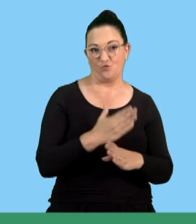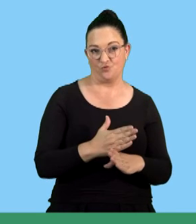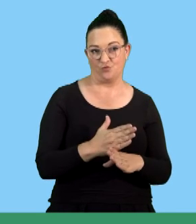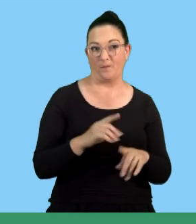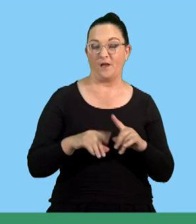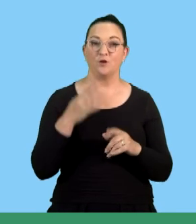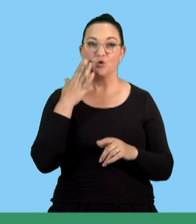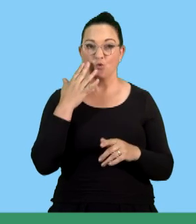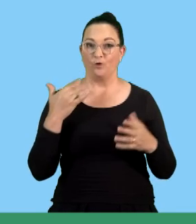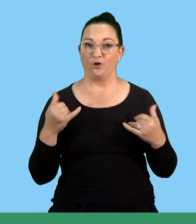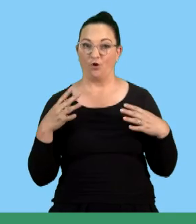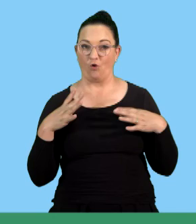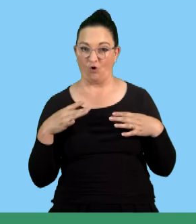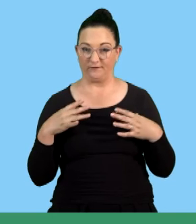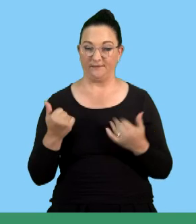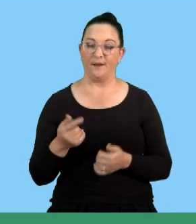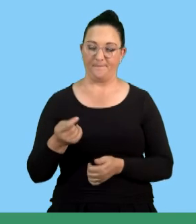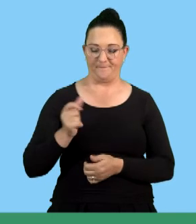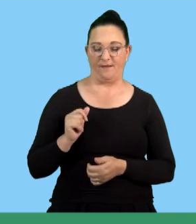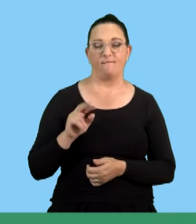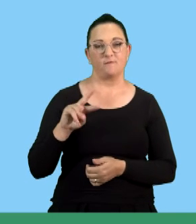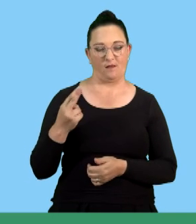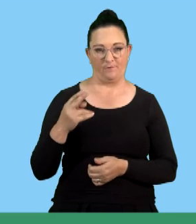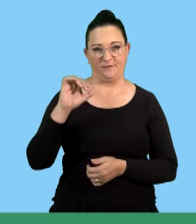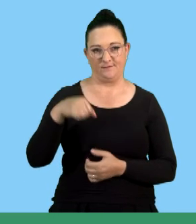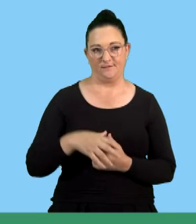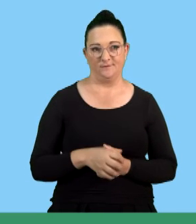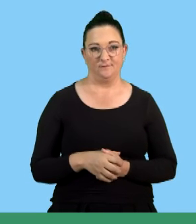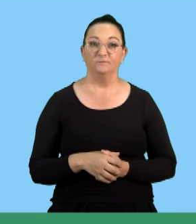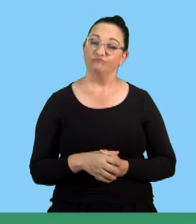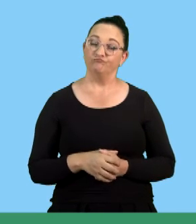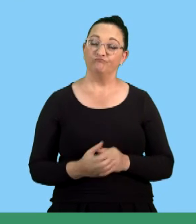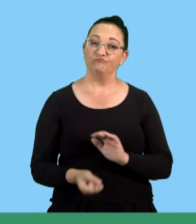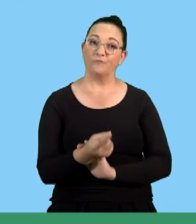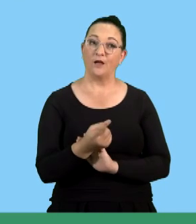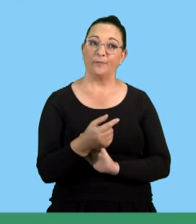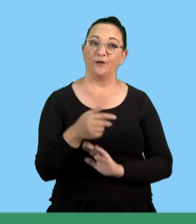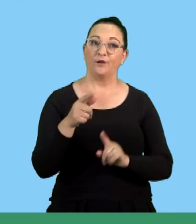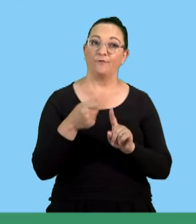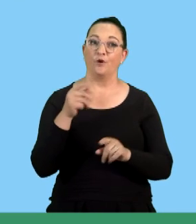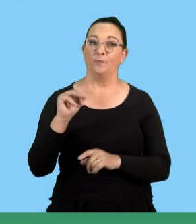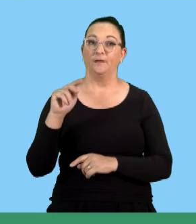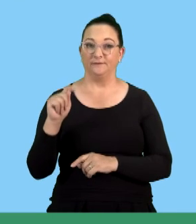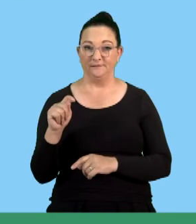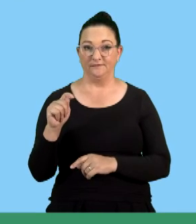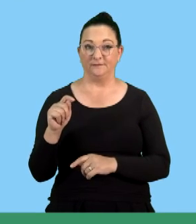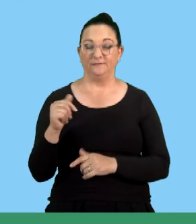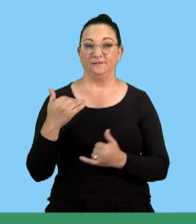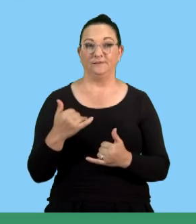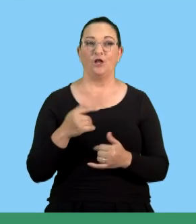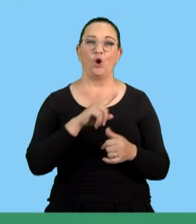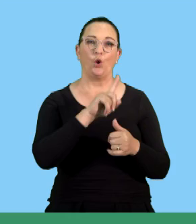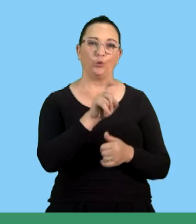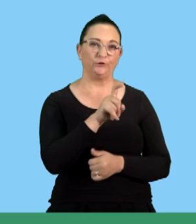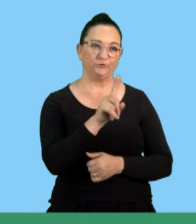payment if they work during public holidays. So this is what happens at the Mandy Traders. Let's read the